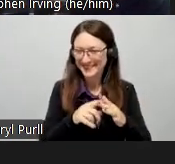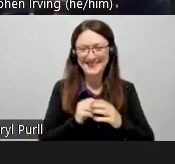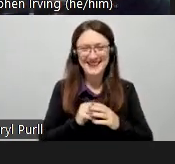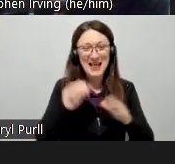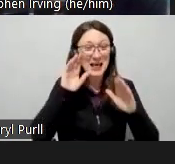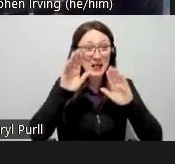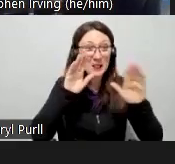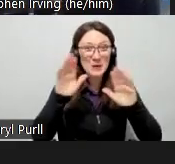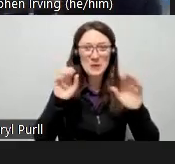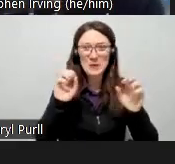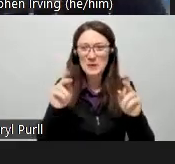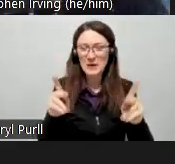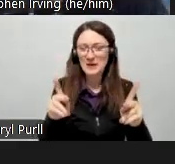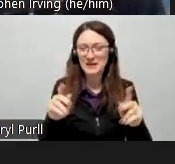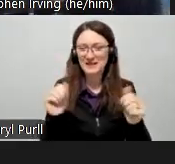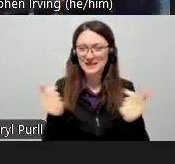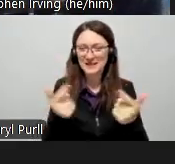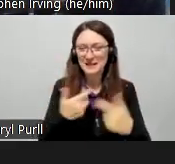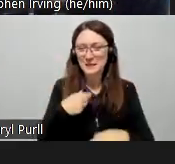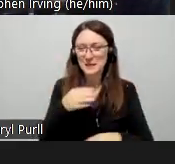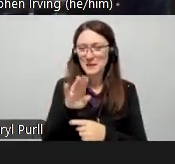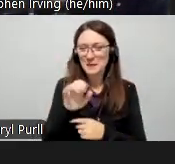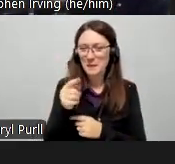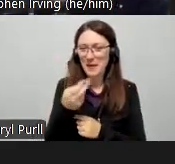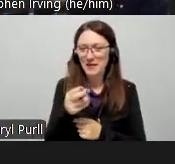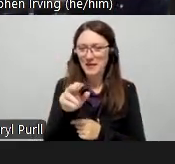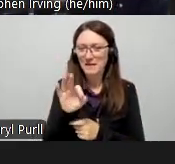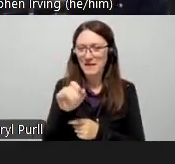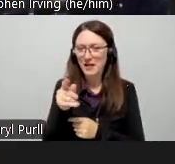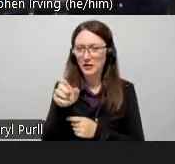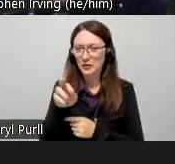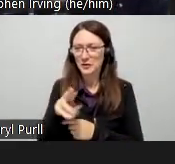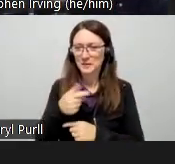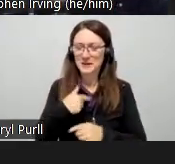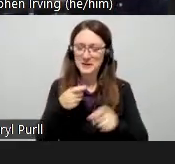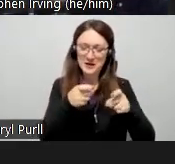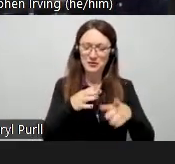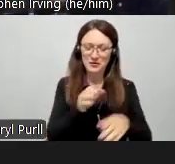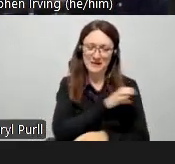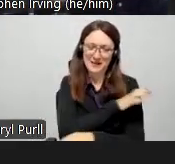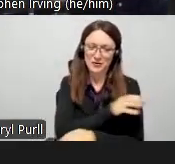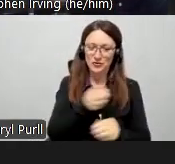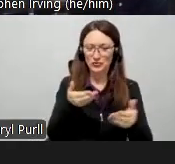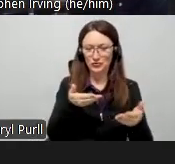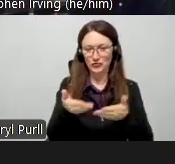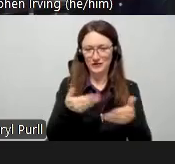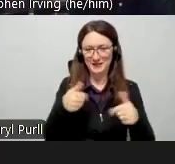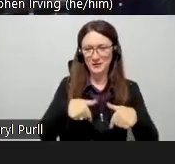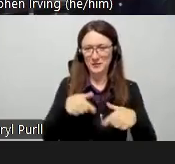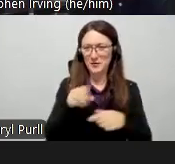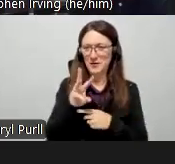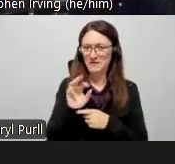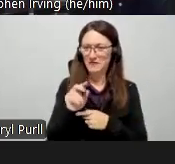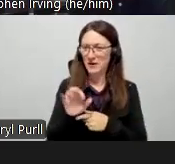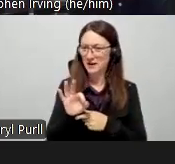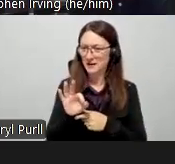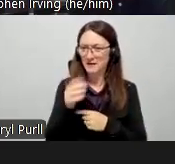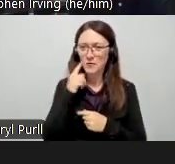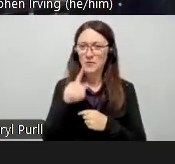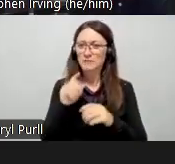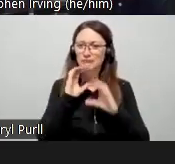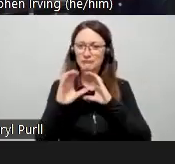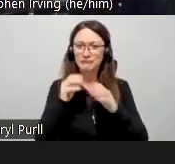Hello, everyone. My name is Beth Feltner. I'm the manager of clinical services at Wavefront Centre for Communication